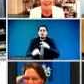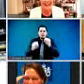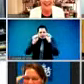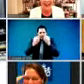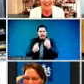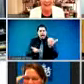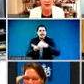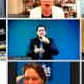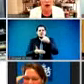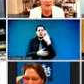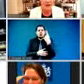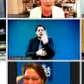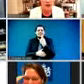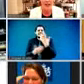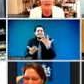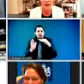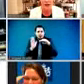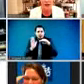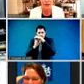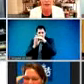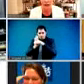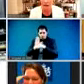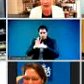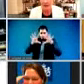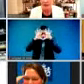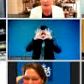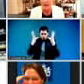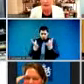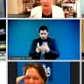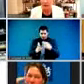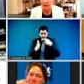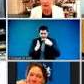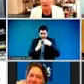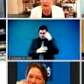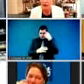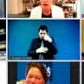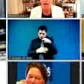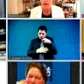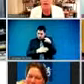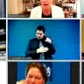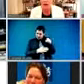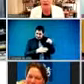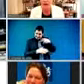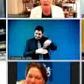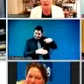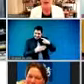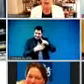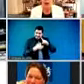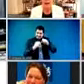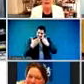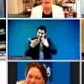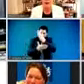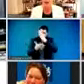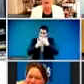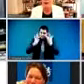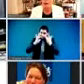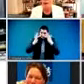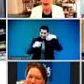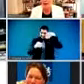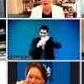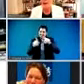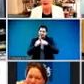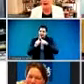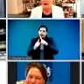facilitate access to uncensored internet? Because I believe this is a very big concern for the audience, because not in every country do we